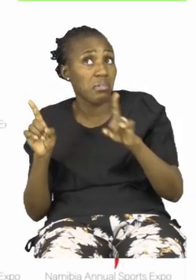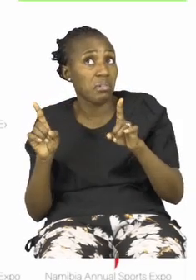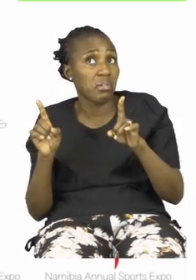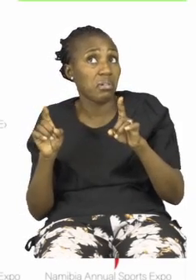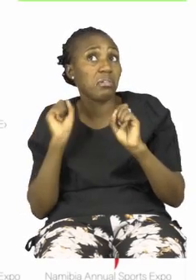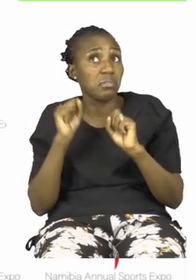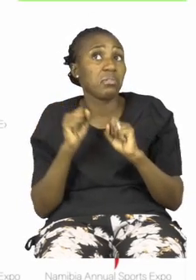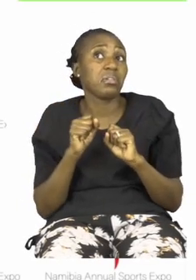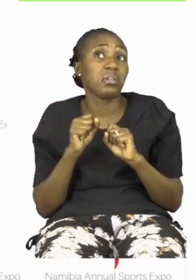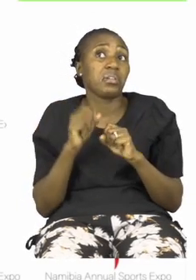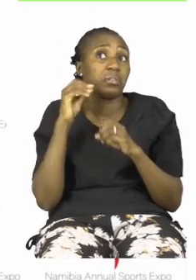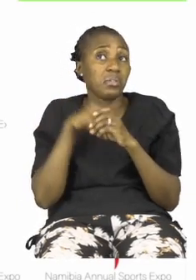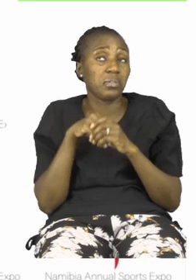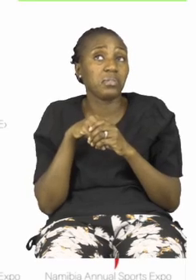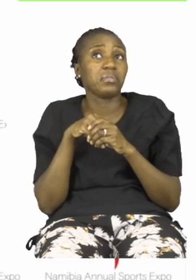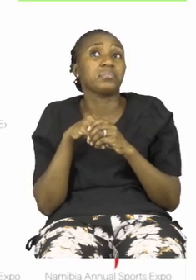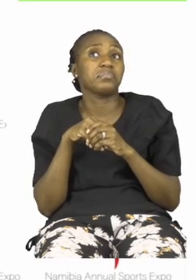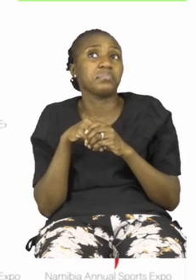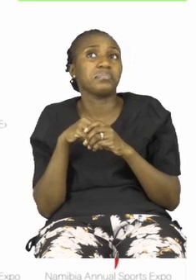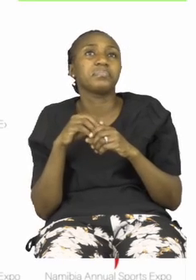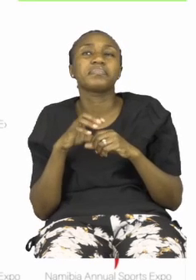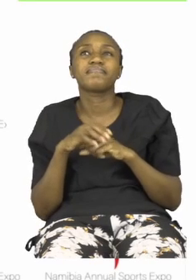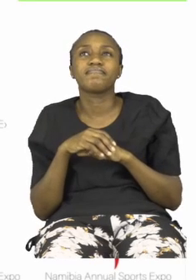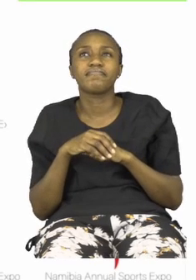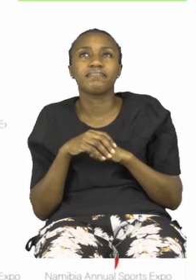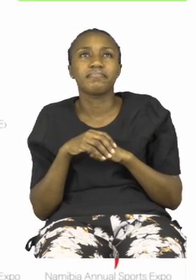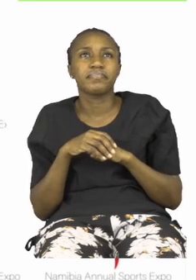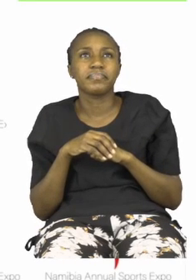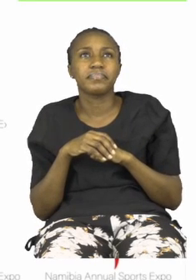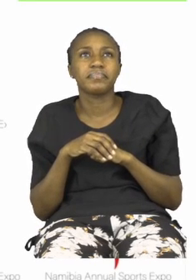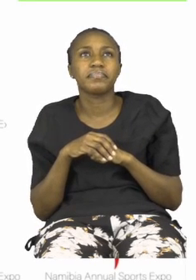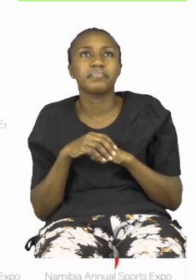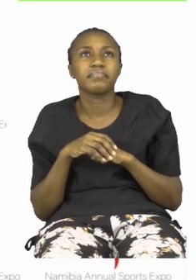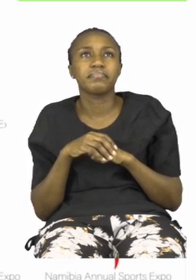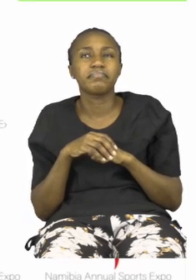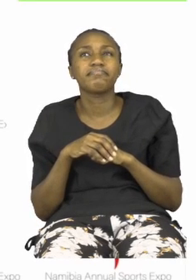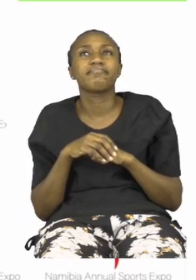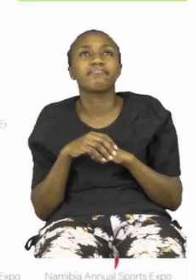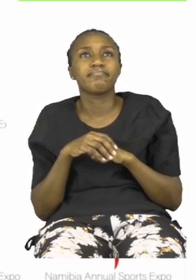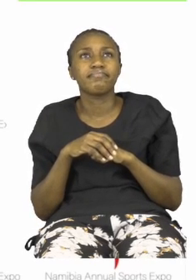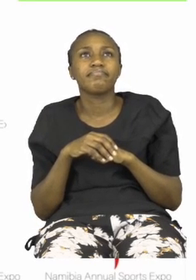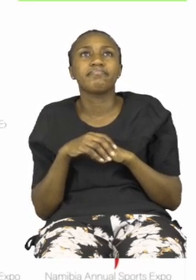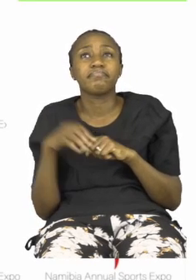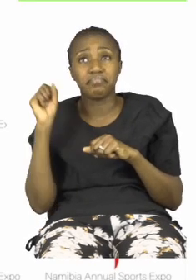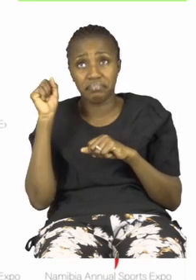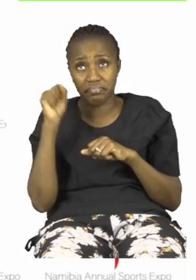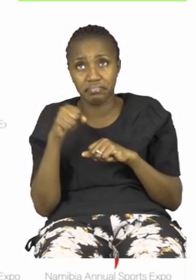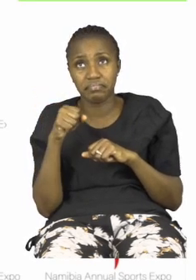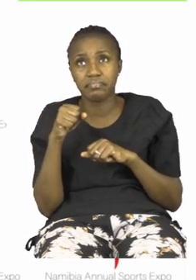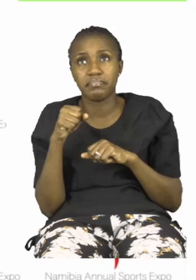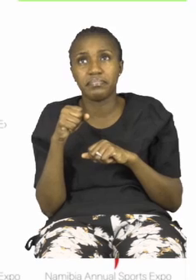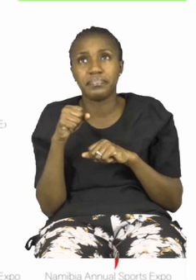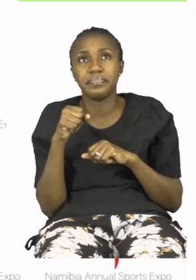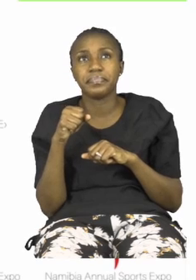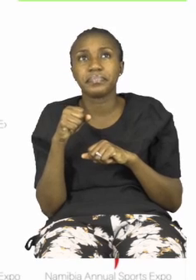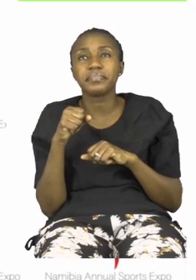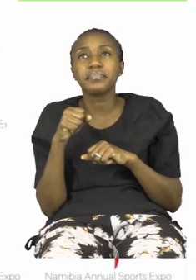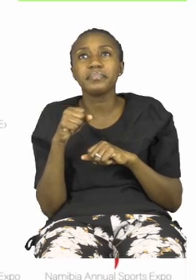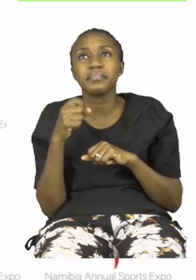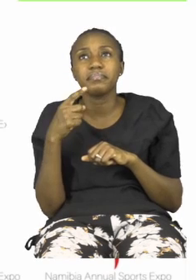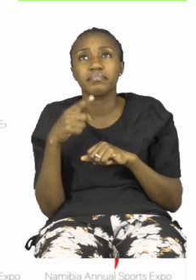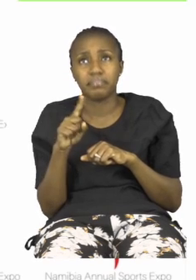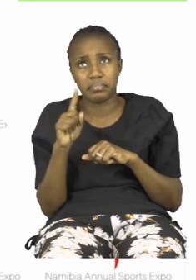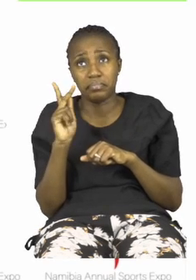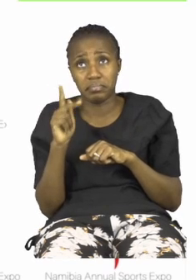this. Some of the players we sent play in very big tournaments. So yes, but to also be very specific